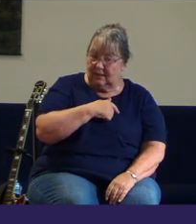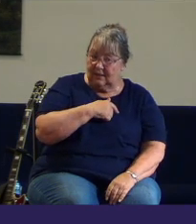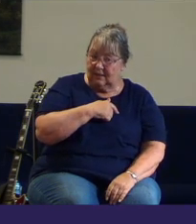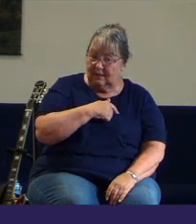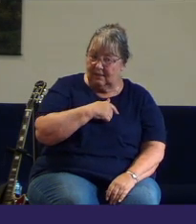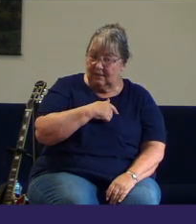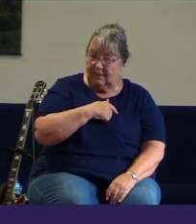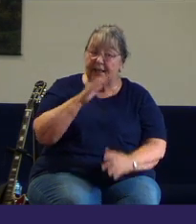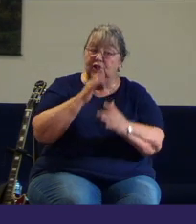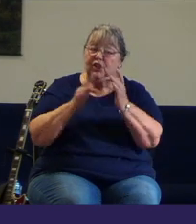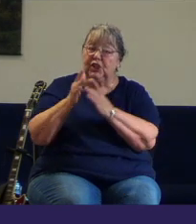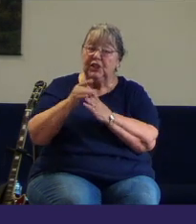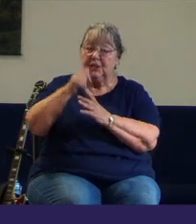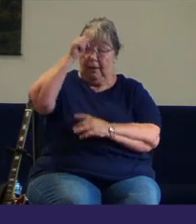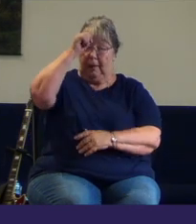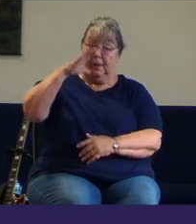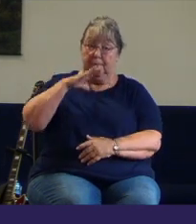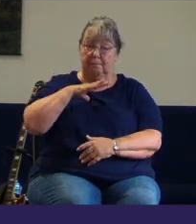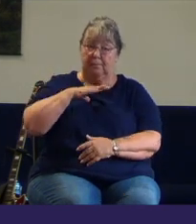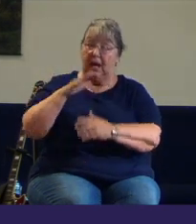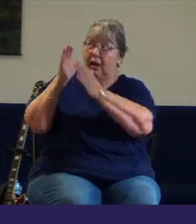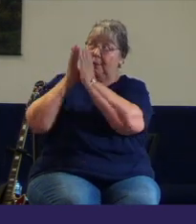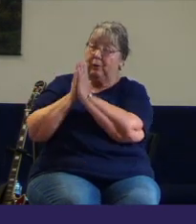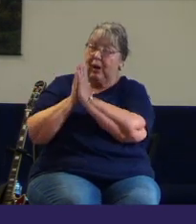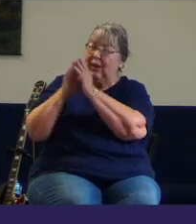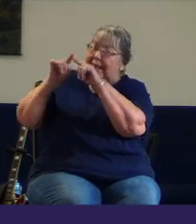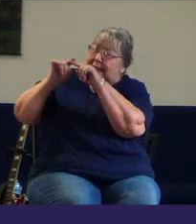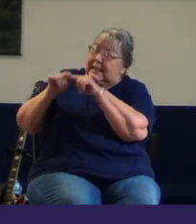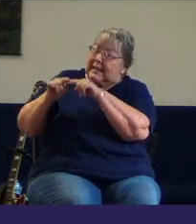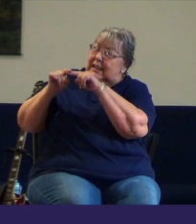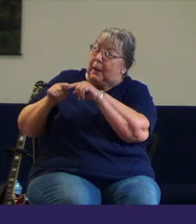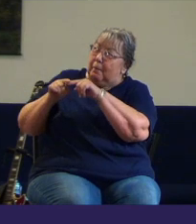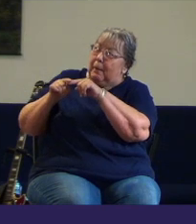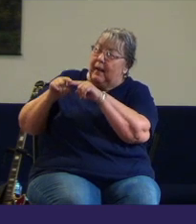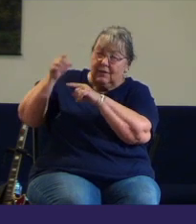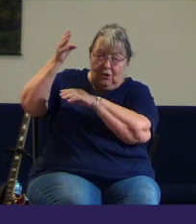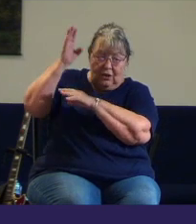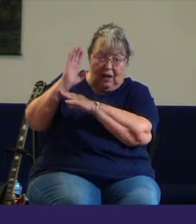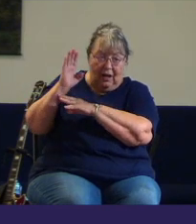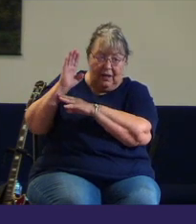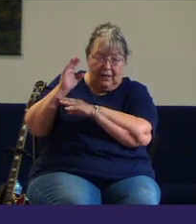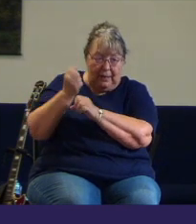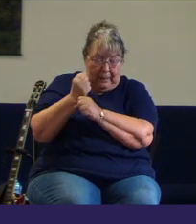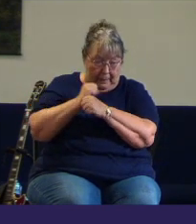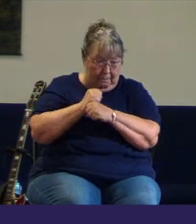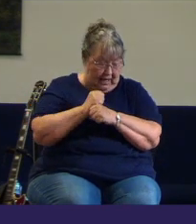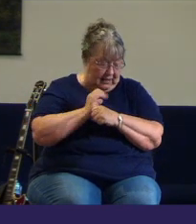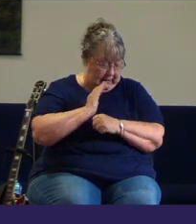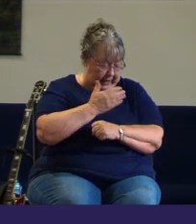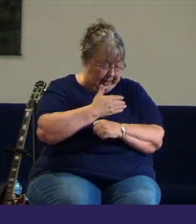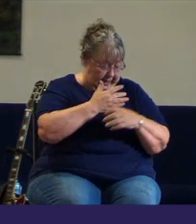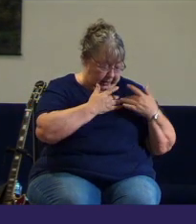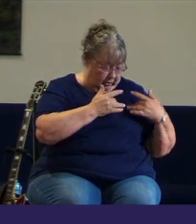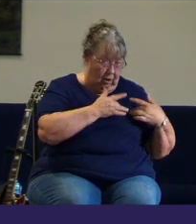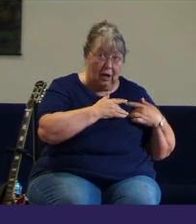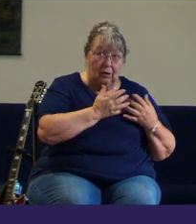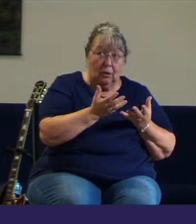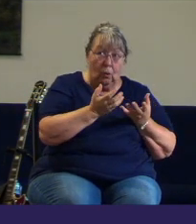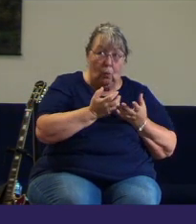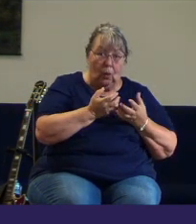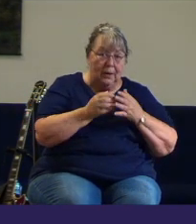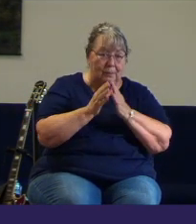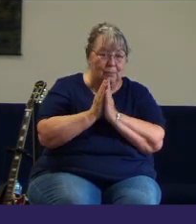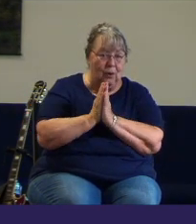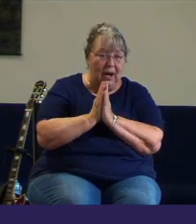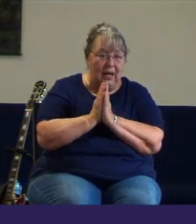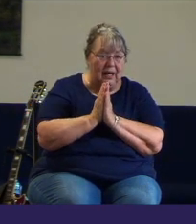prayer, and in his prayer and his dependency on God, what he does is he quickens our own heart. He quickens us to do the